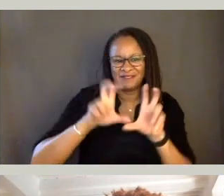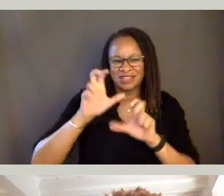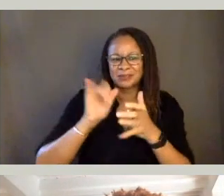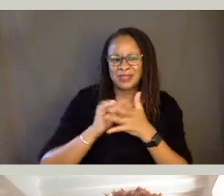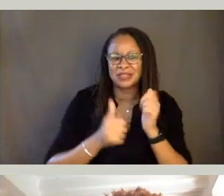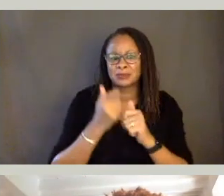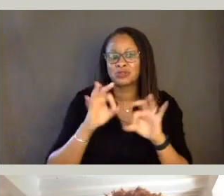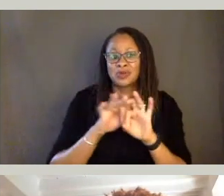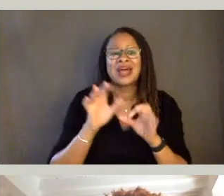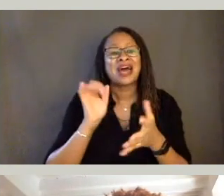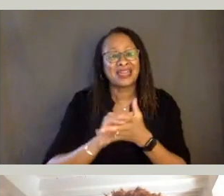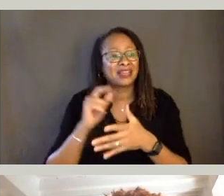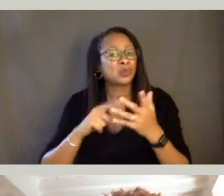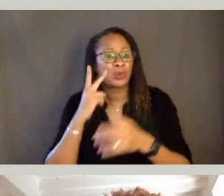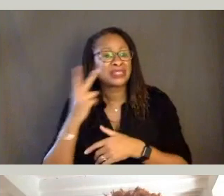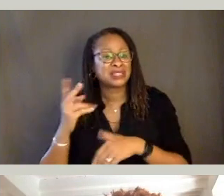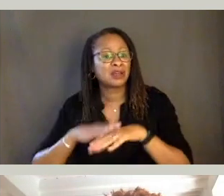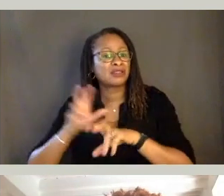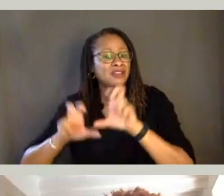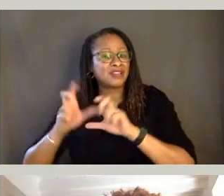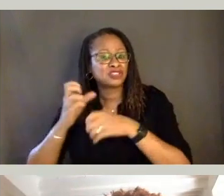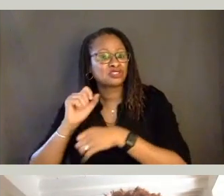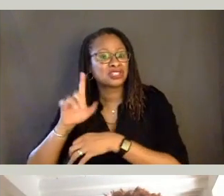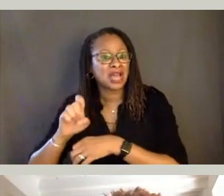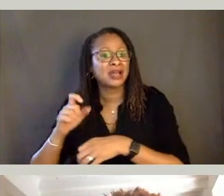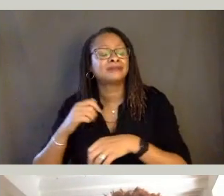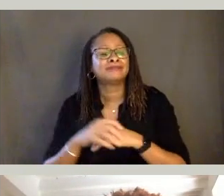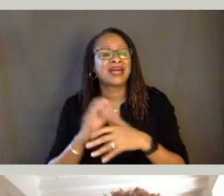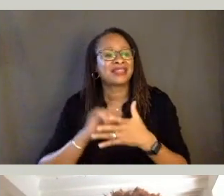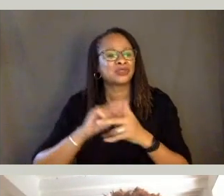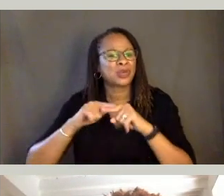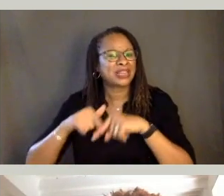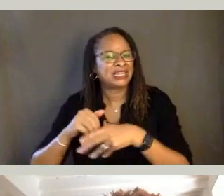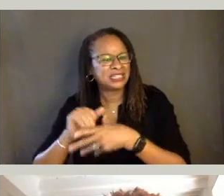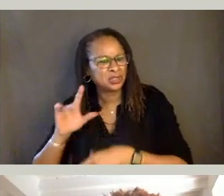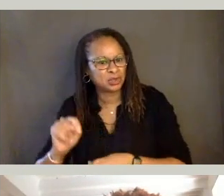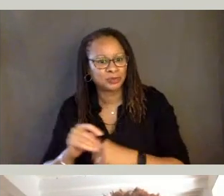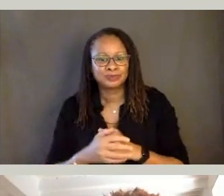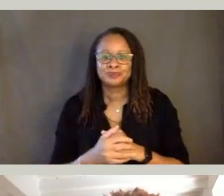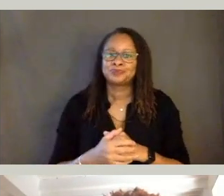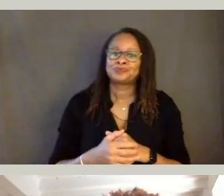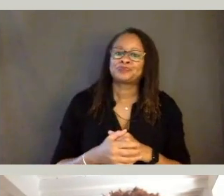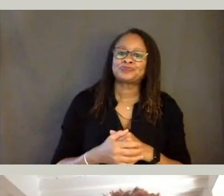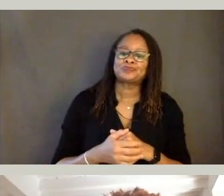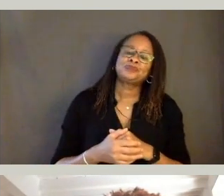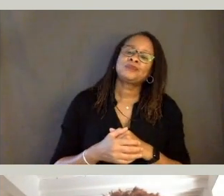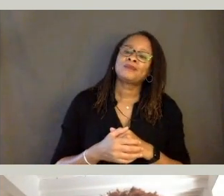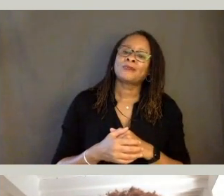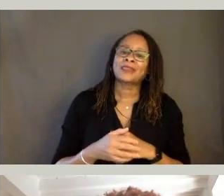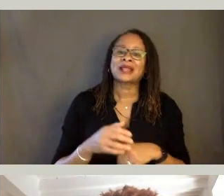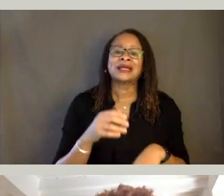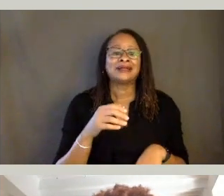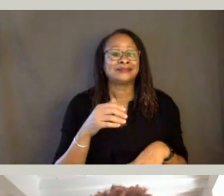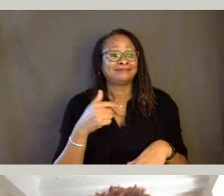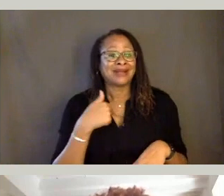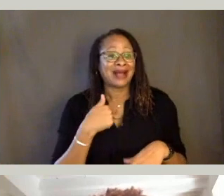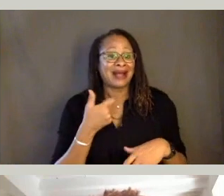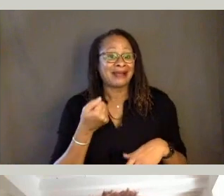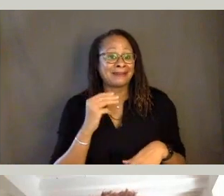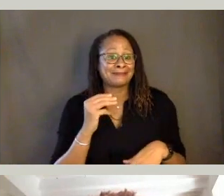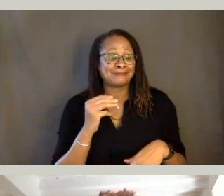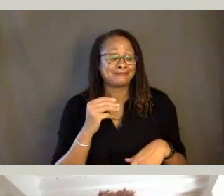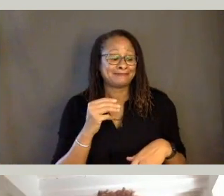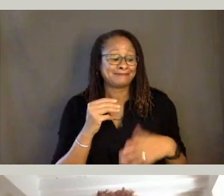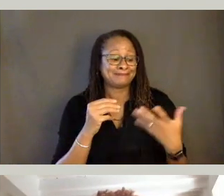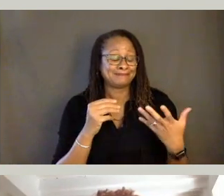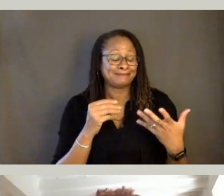that that we lean into. And on that piece, you know, when we're not, it's not often like an either